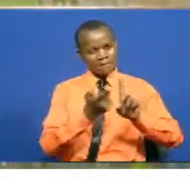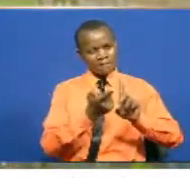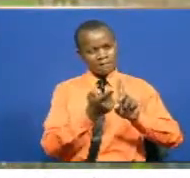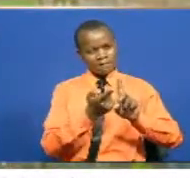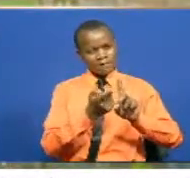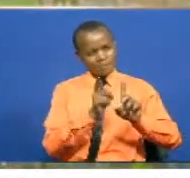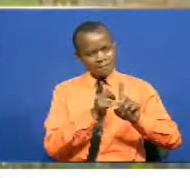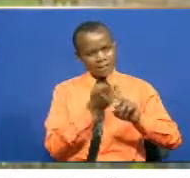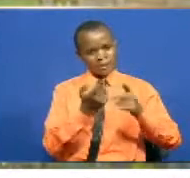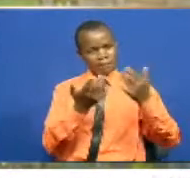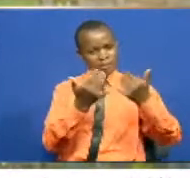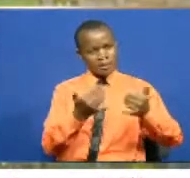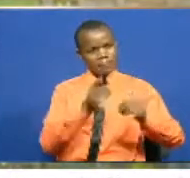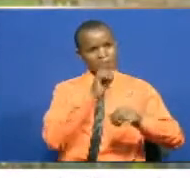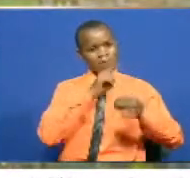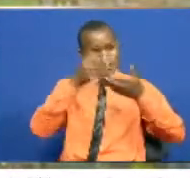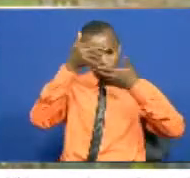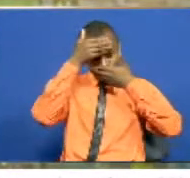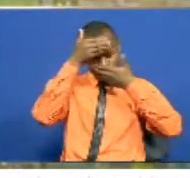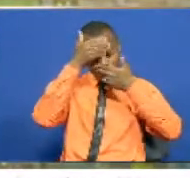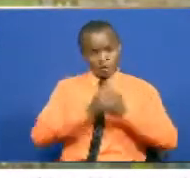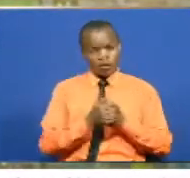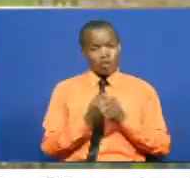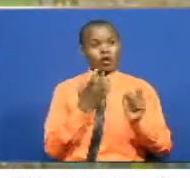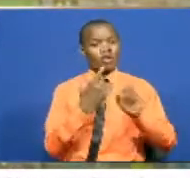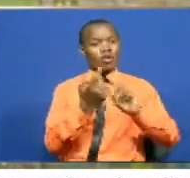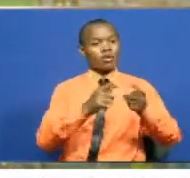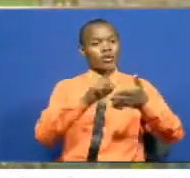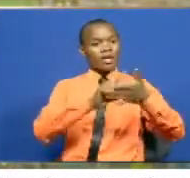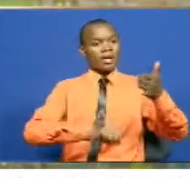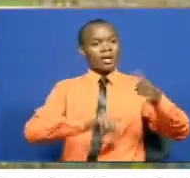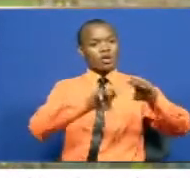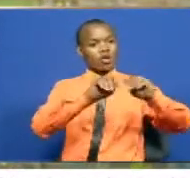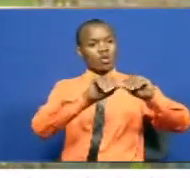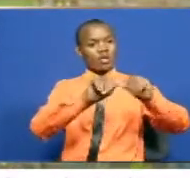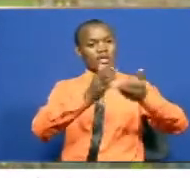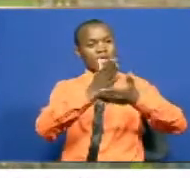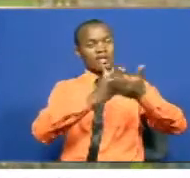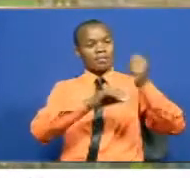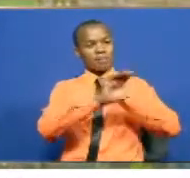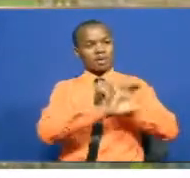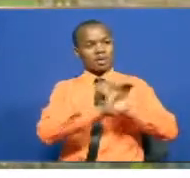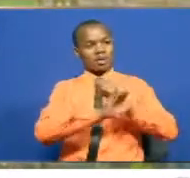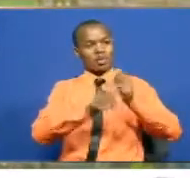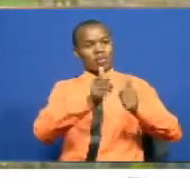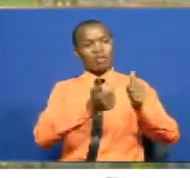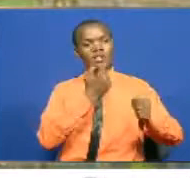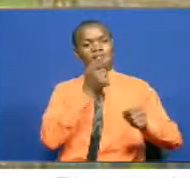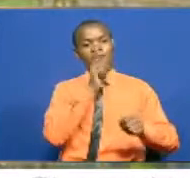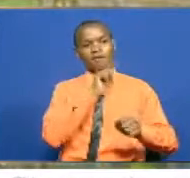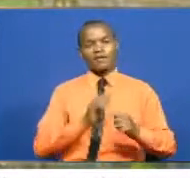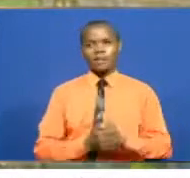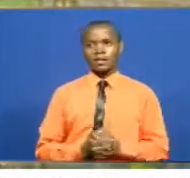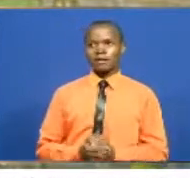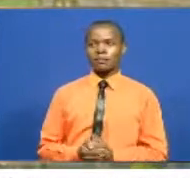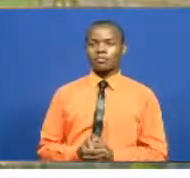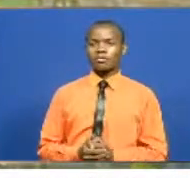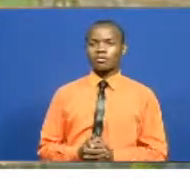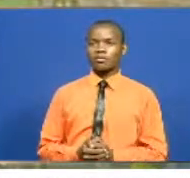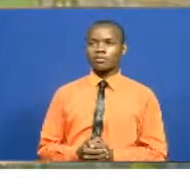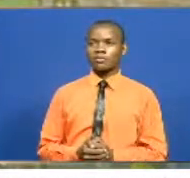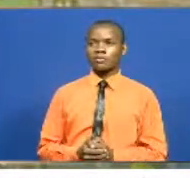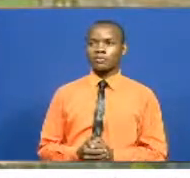first-hand experience about playing in Morocco, so you can talk about the quality of some of those countries that is mentioned. Yeah, you